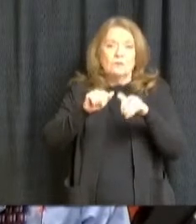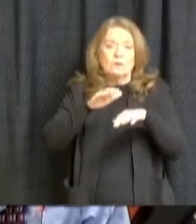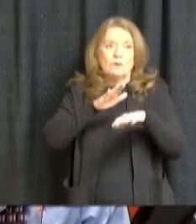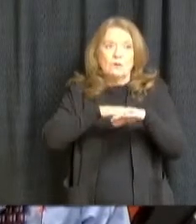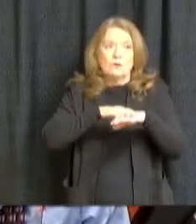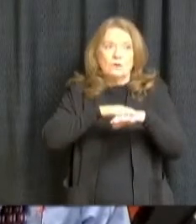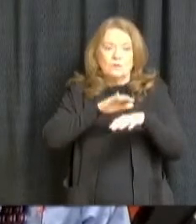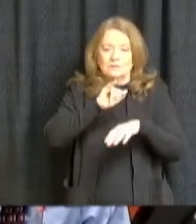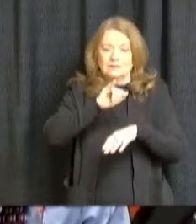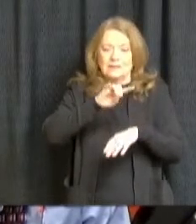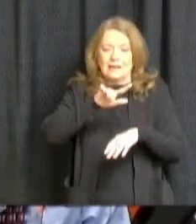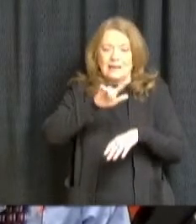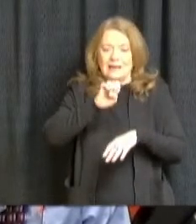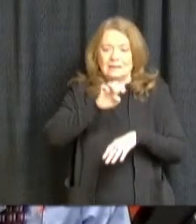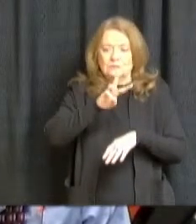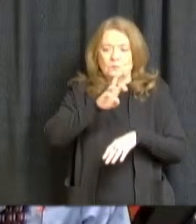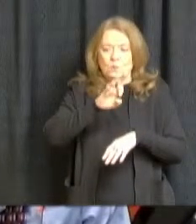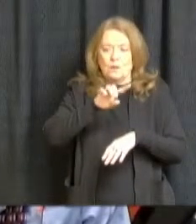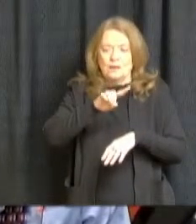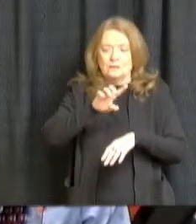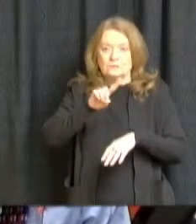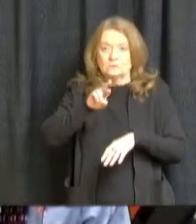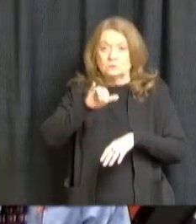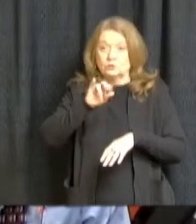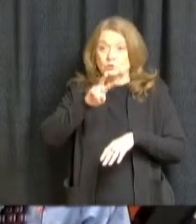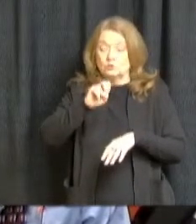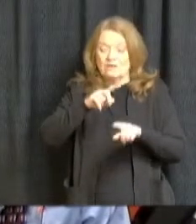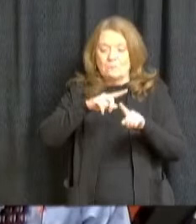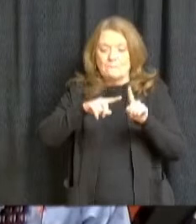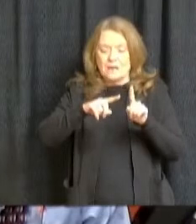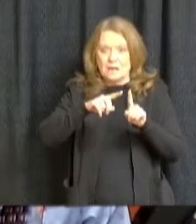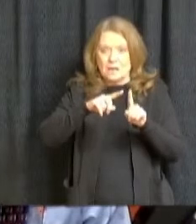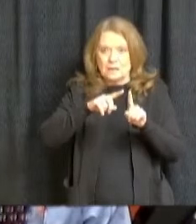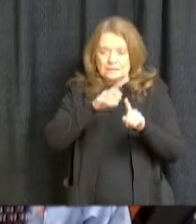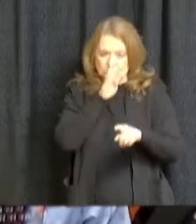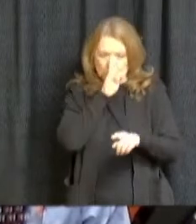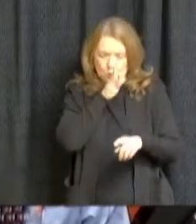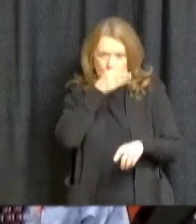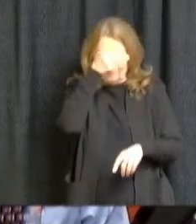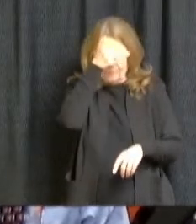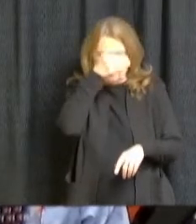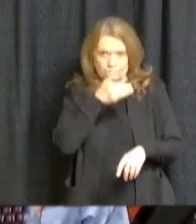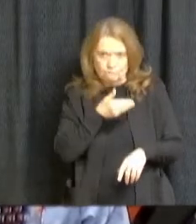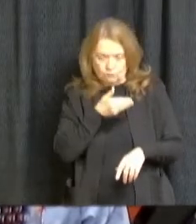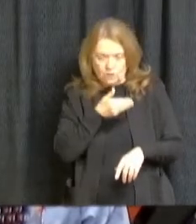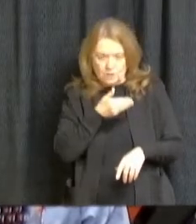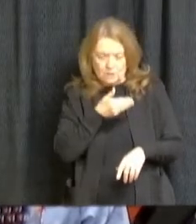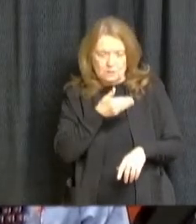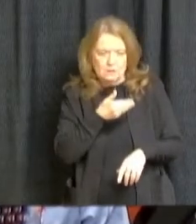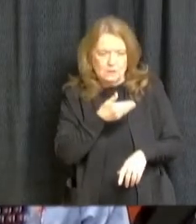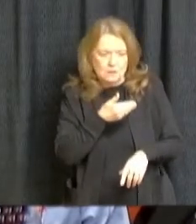on Idlewild Drive, but it's directly in front of